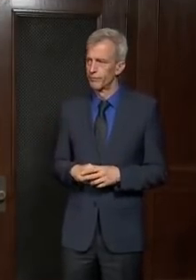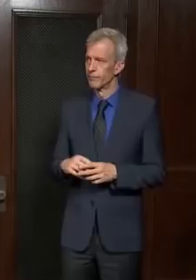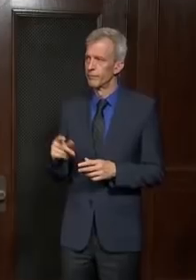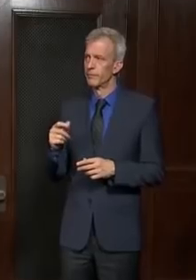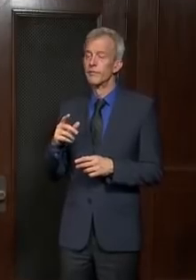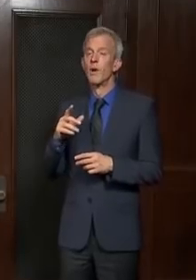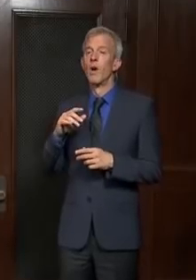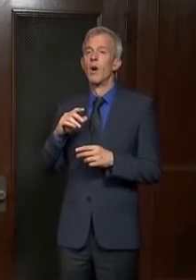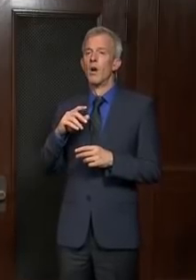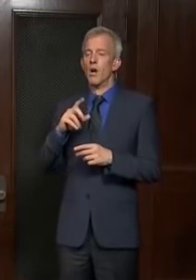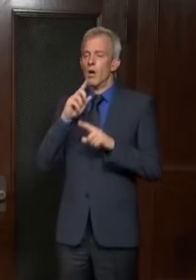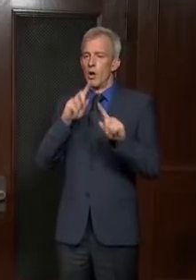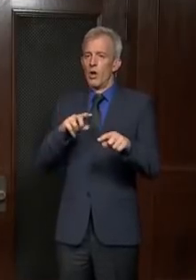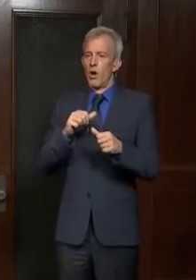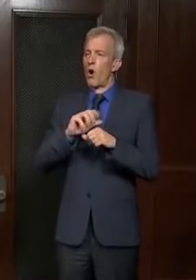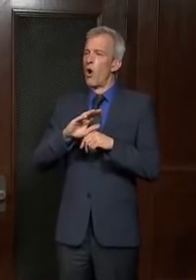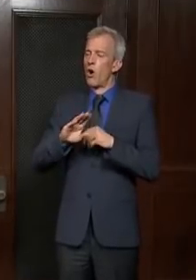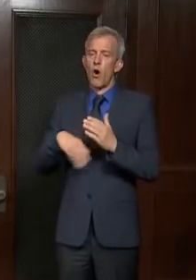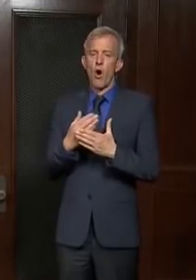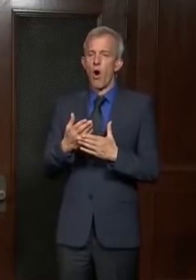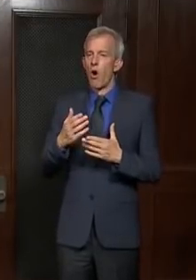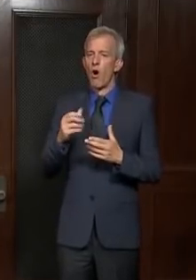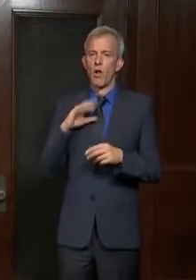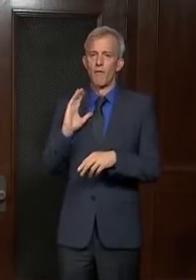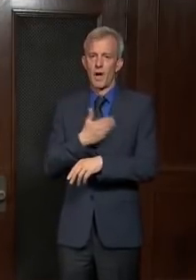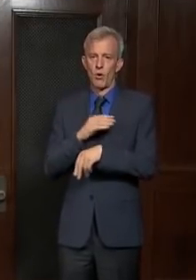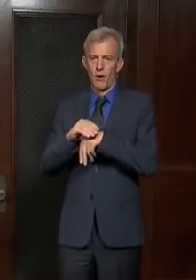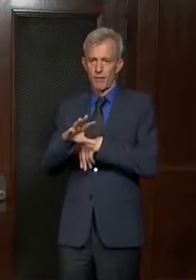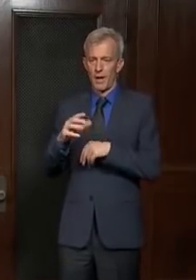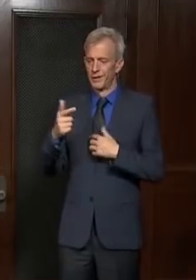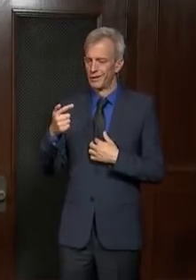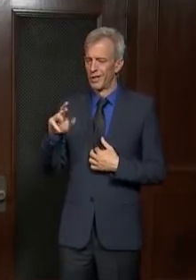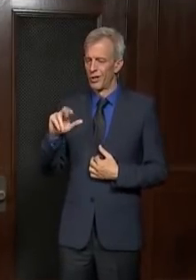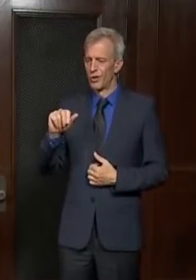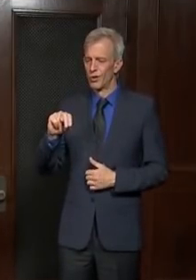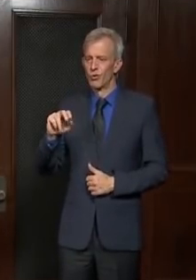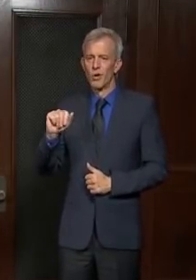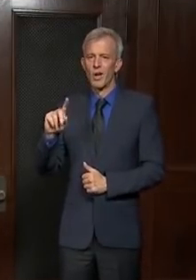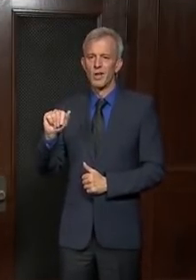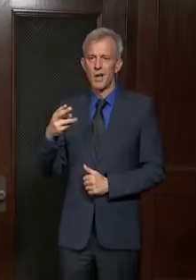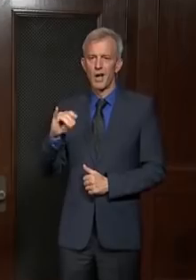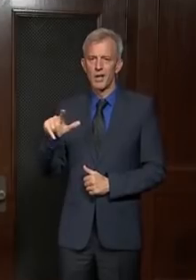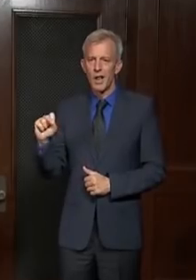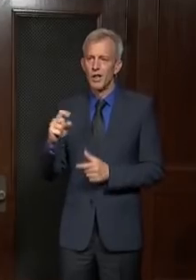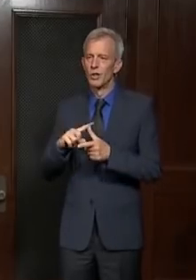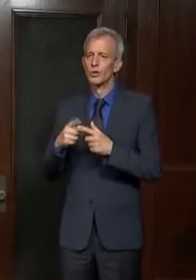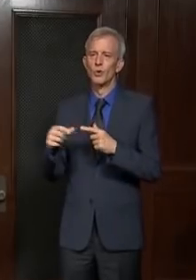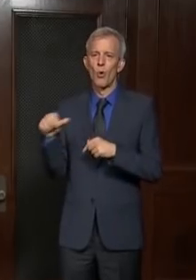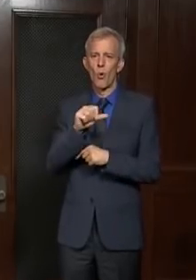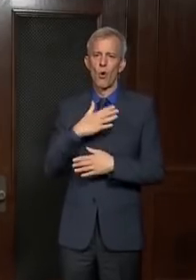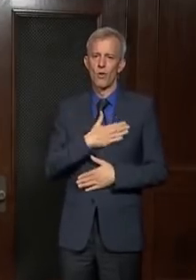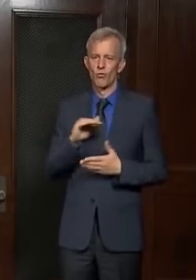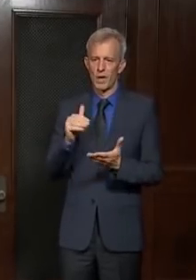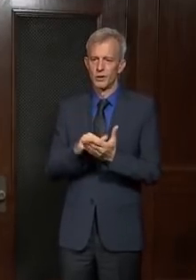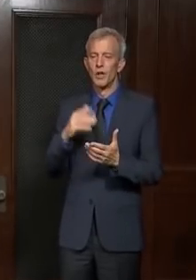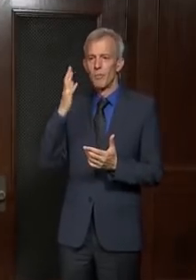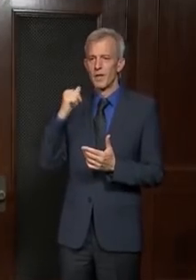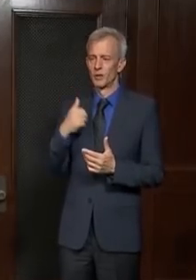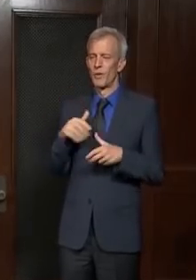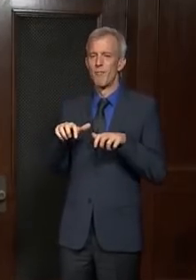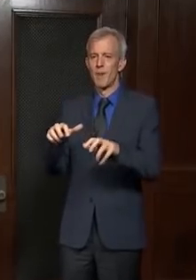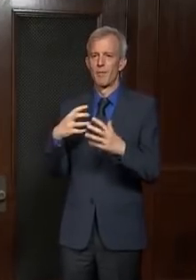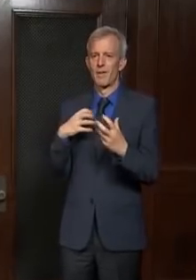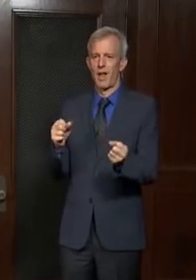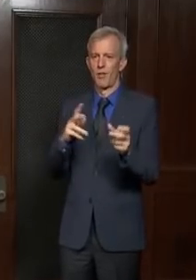Hills or any of the rec center shelters come from public health. So if we're doing anything there, it's because we have public health on site.